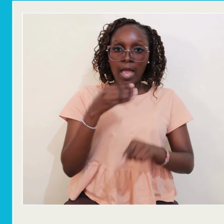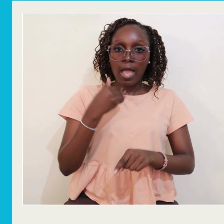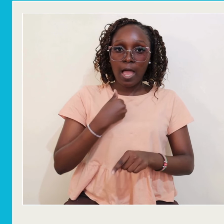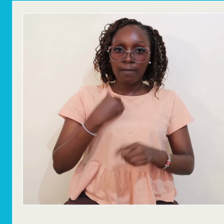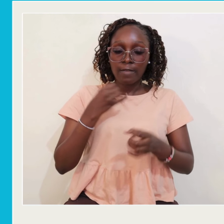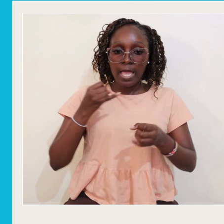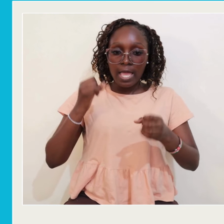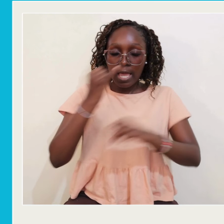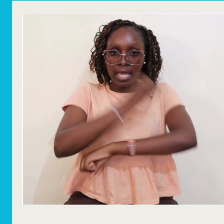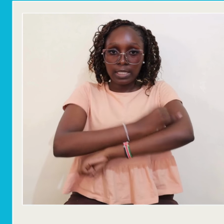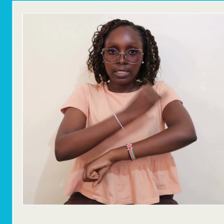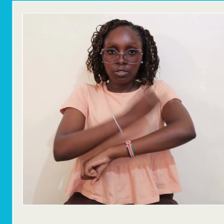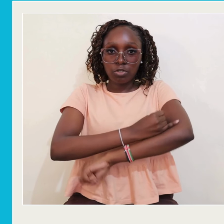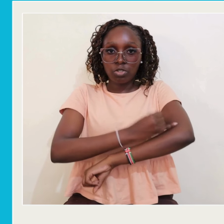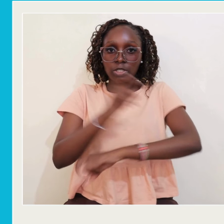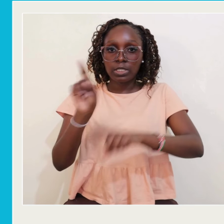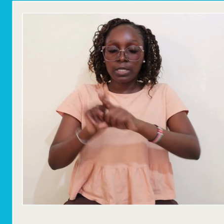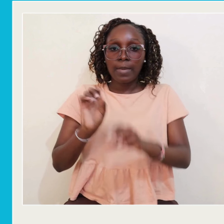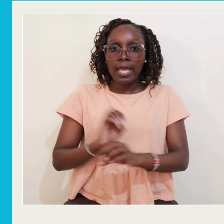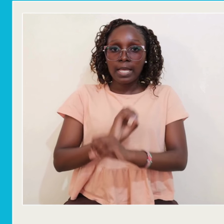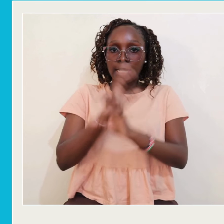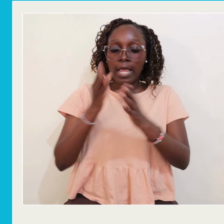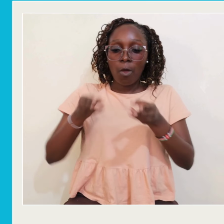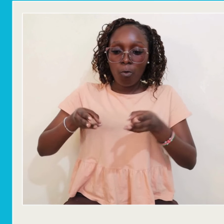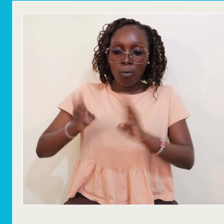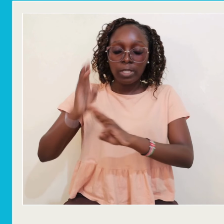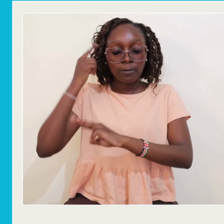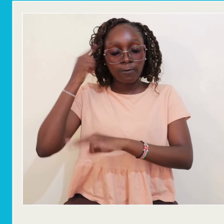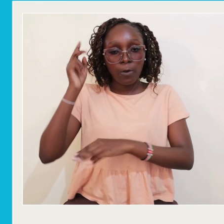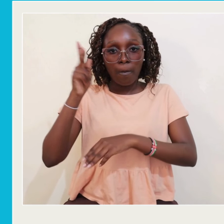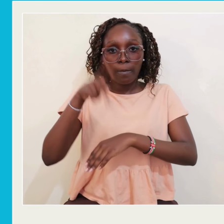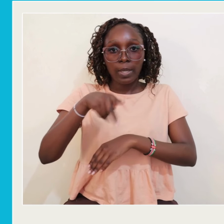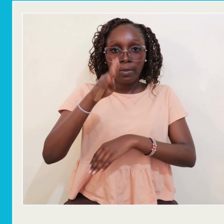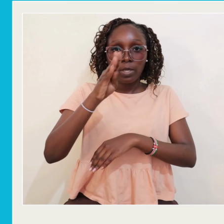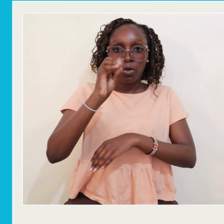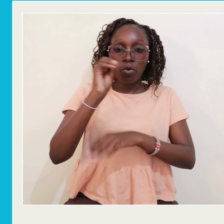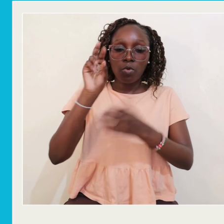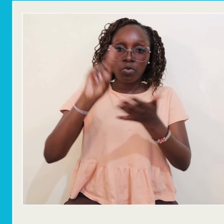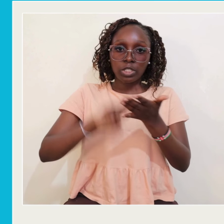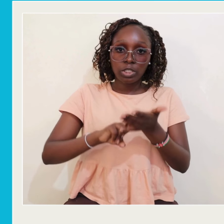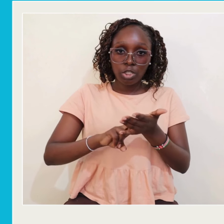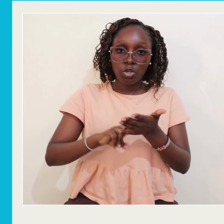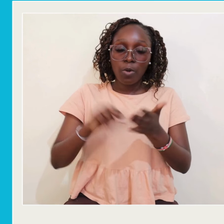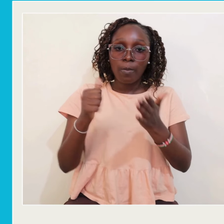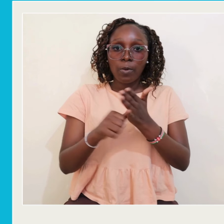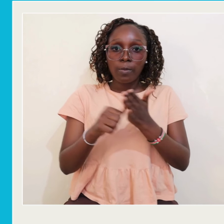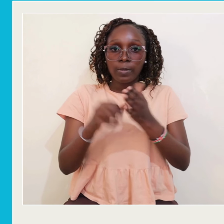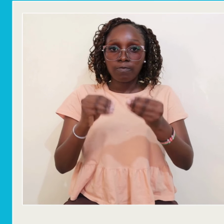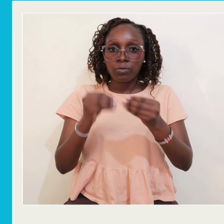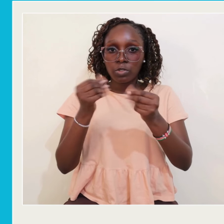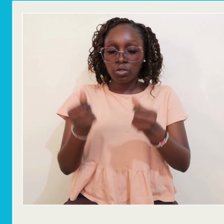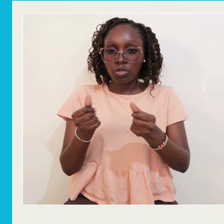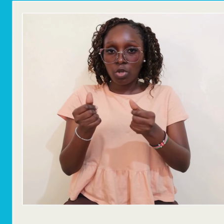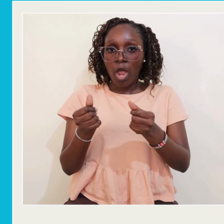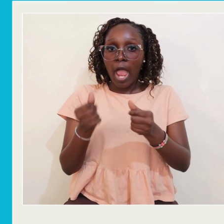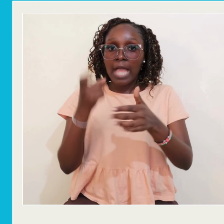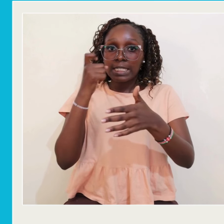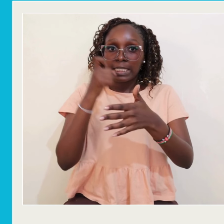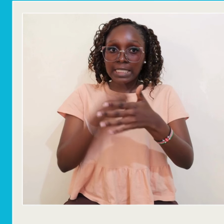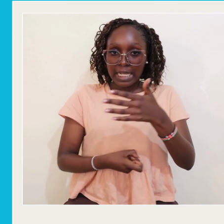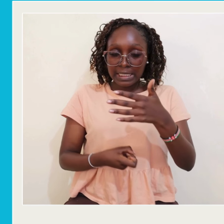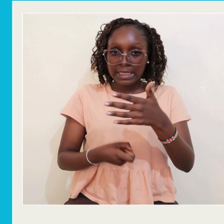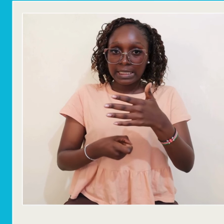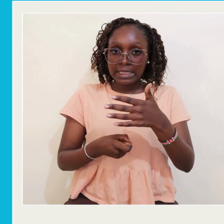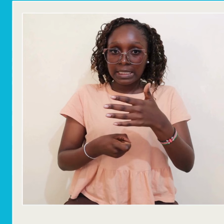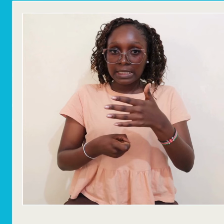also establishes institutions and clear procedures for PBO registration, dispute resolution,